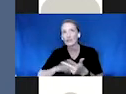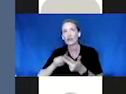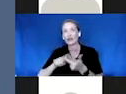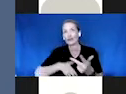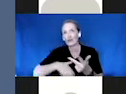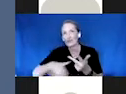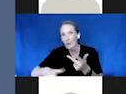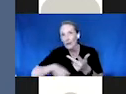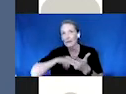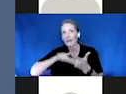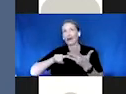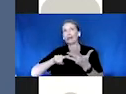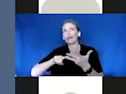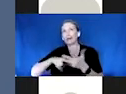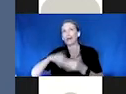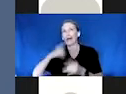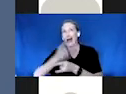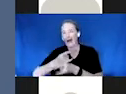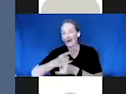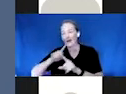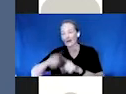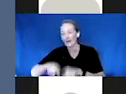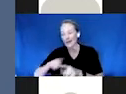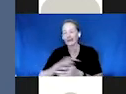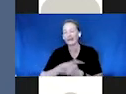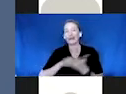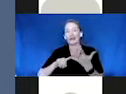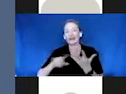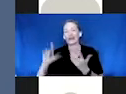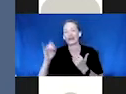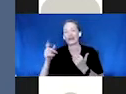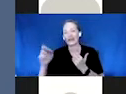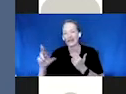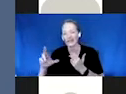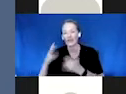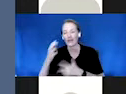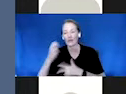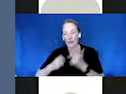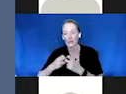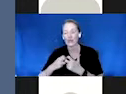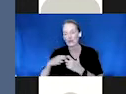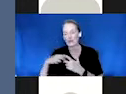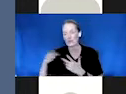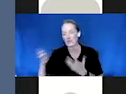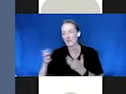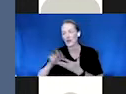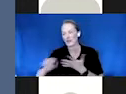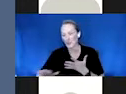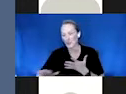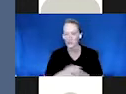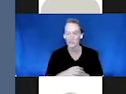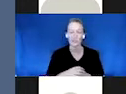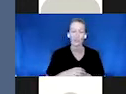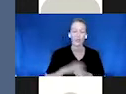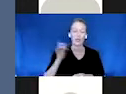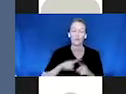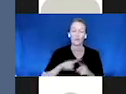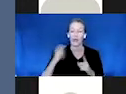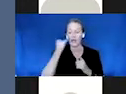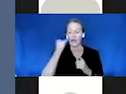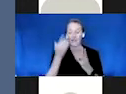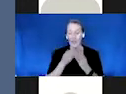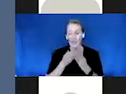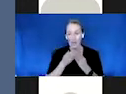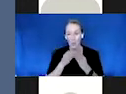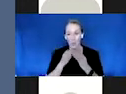using alcohol, and she wants an abortion. That's going to frame how we see her healthcare. But if we widen our view just a